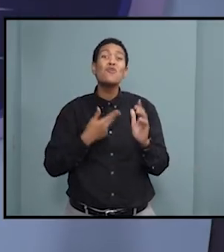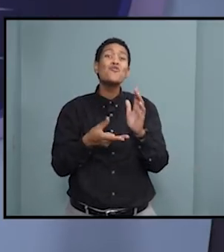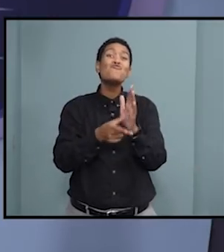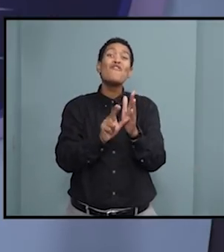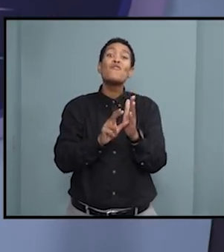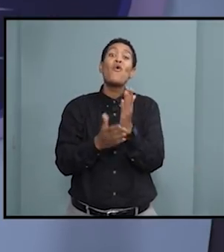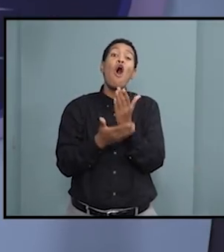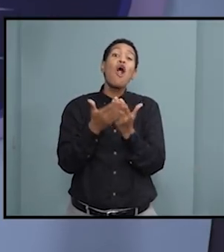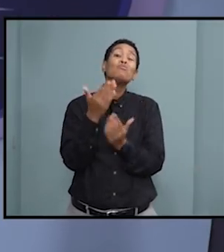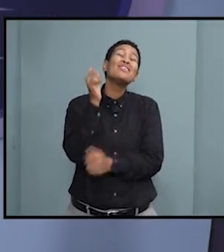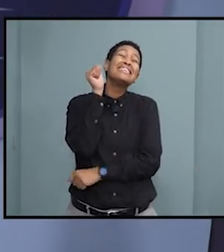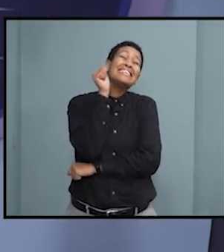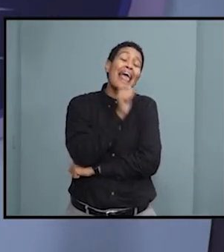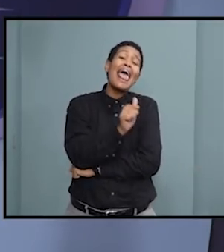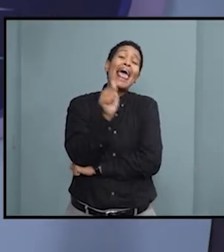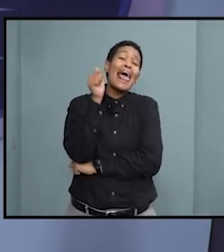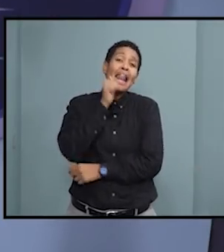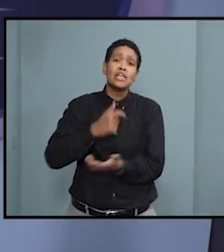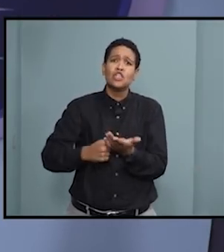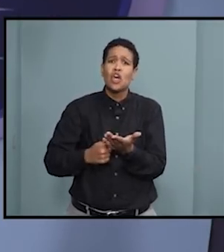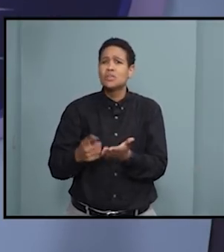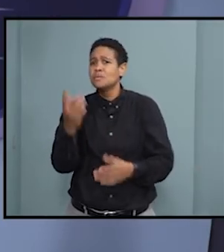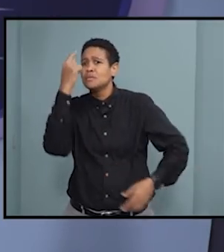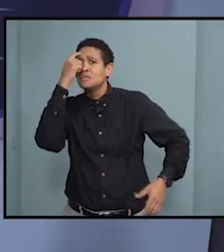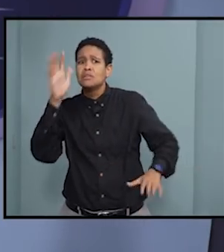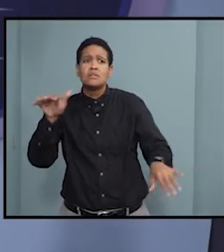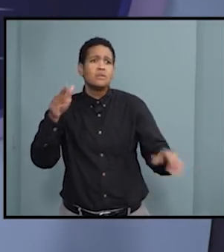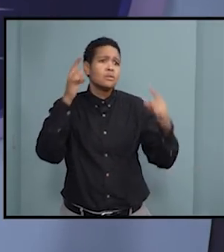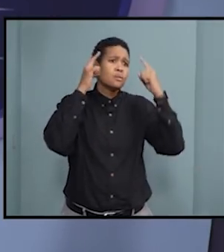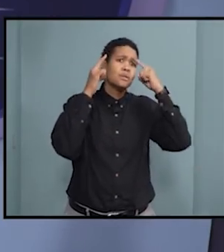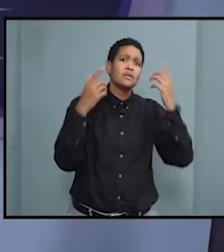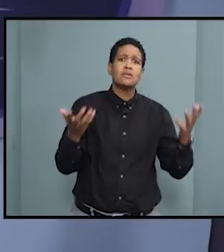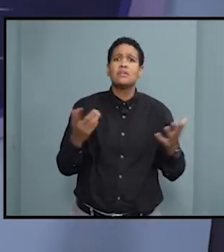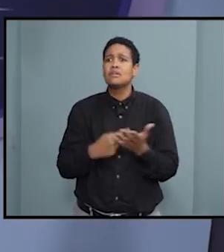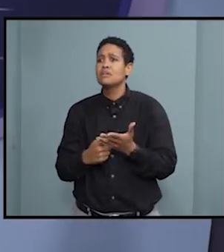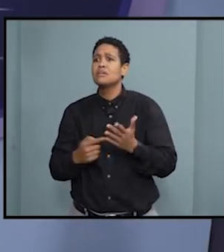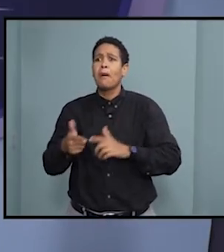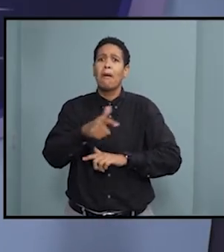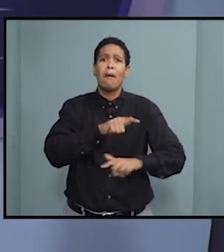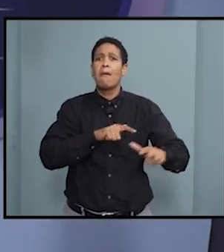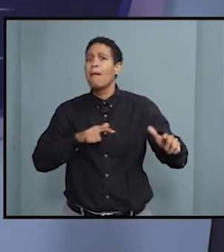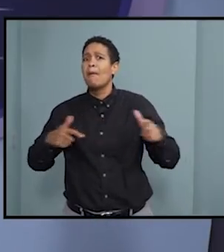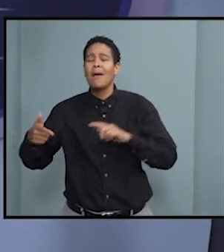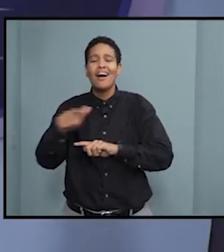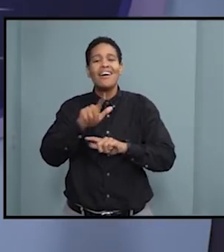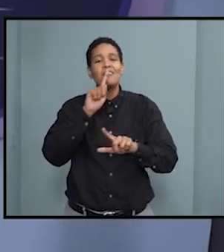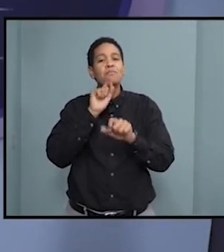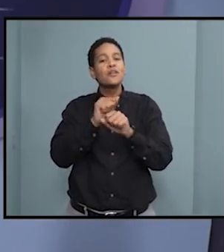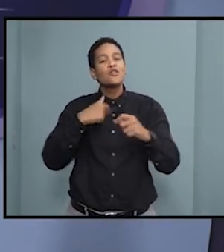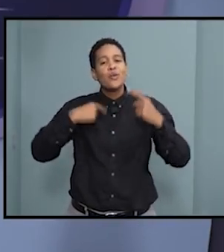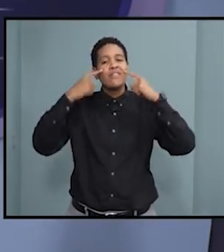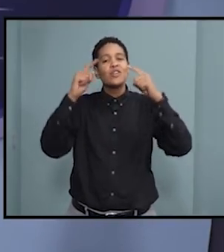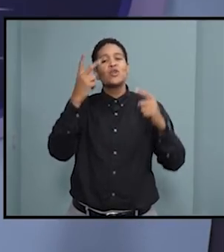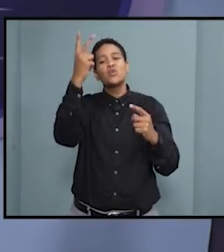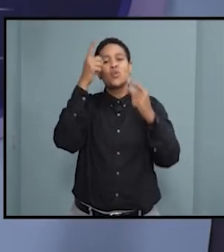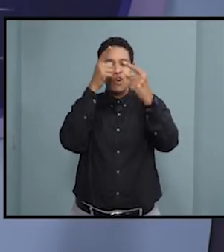on a daily basis to make sure that we are trying to fulfill the two objectives: